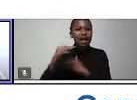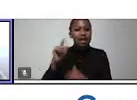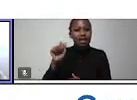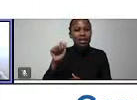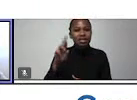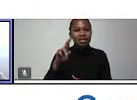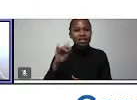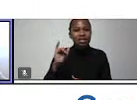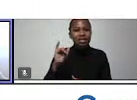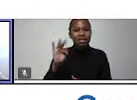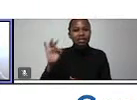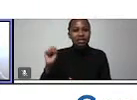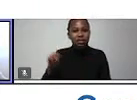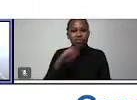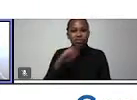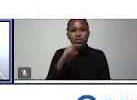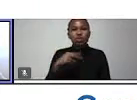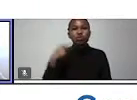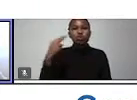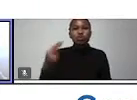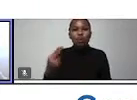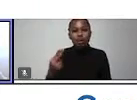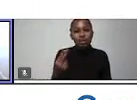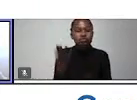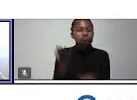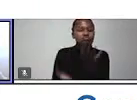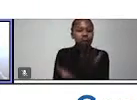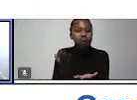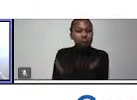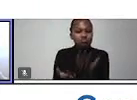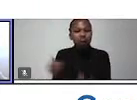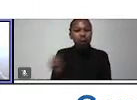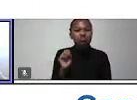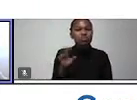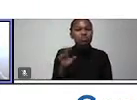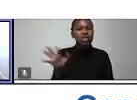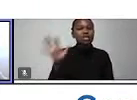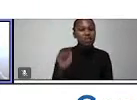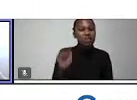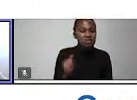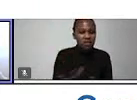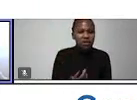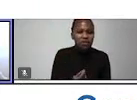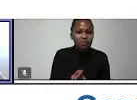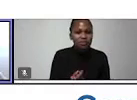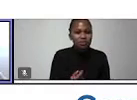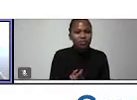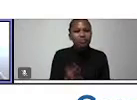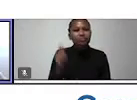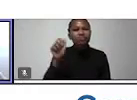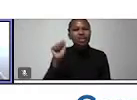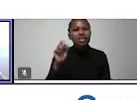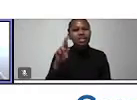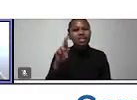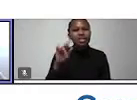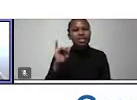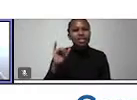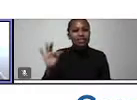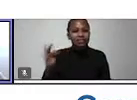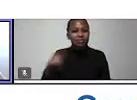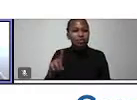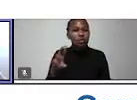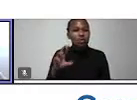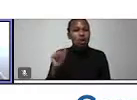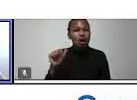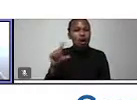twice, you know, the magnitude as compared to South Africa. And also tariff advantage with AGOA is